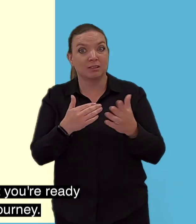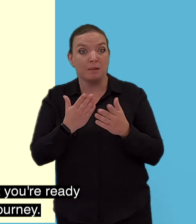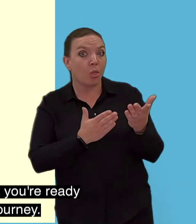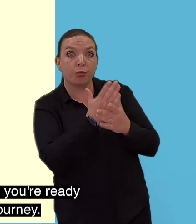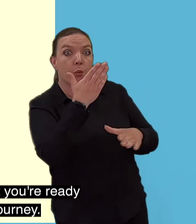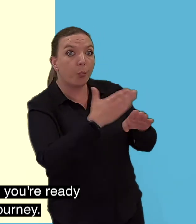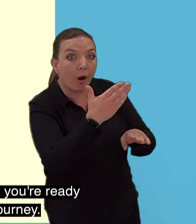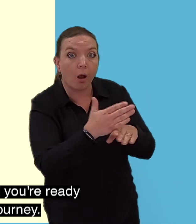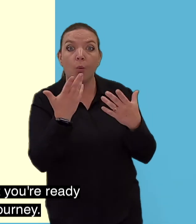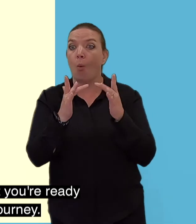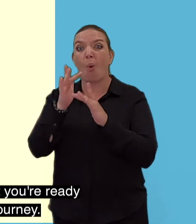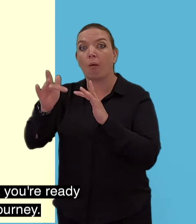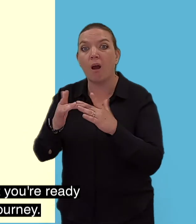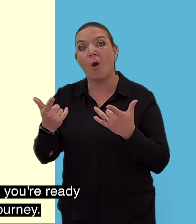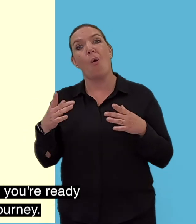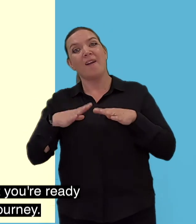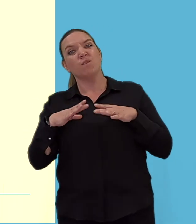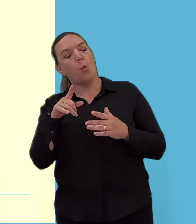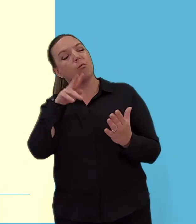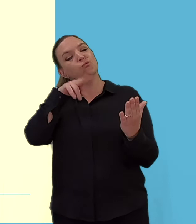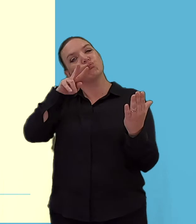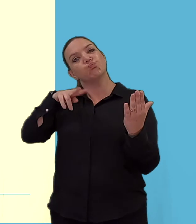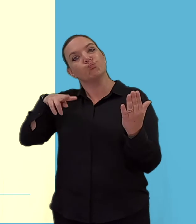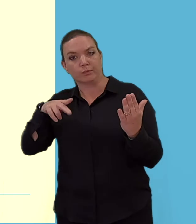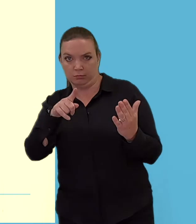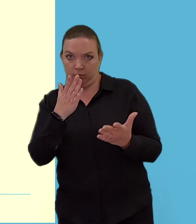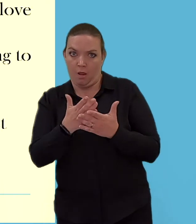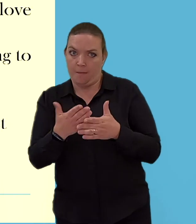you're ready to take the next step in your learning journey.